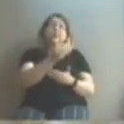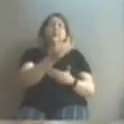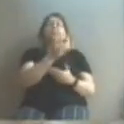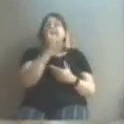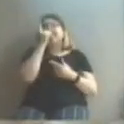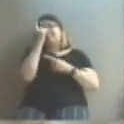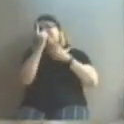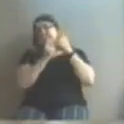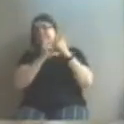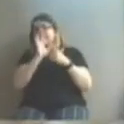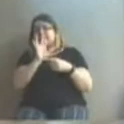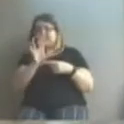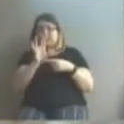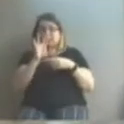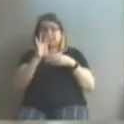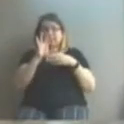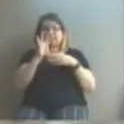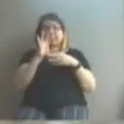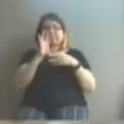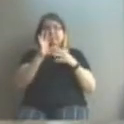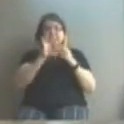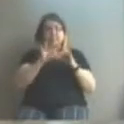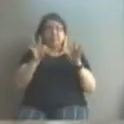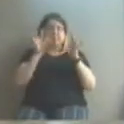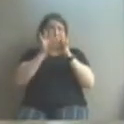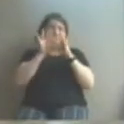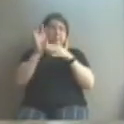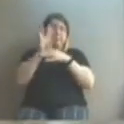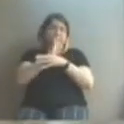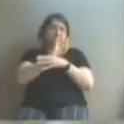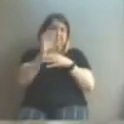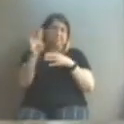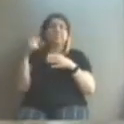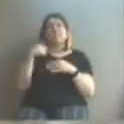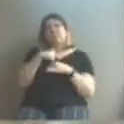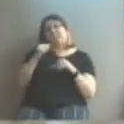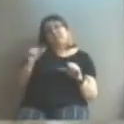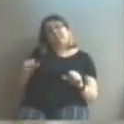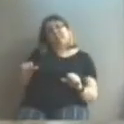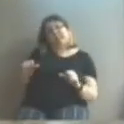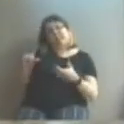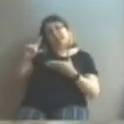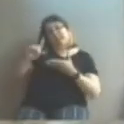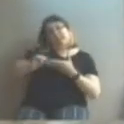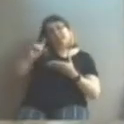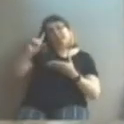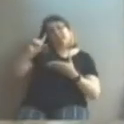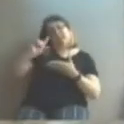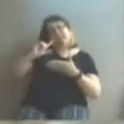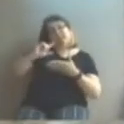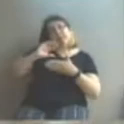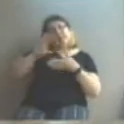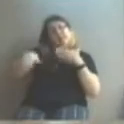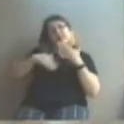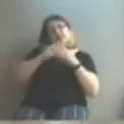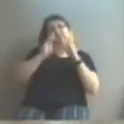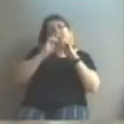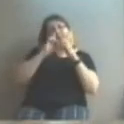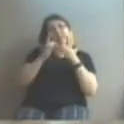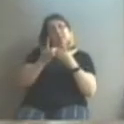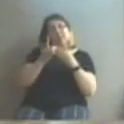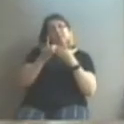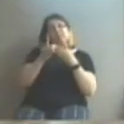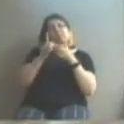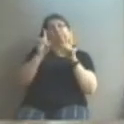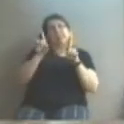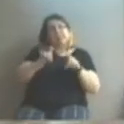of looking what their core business was, we were able to print all of the district-wide